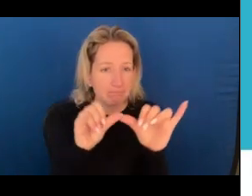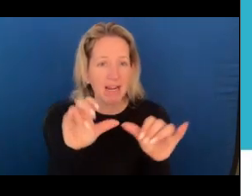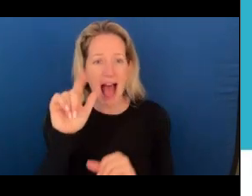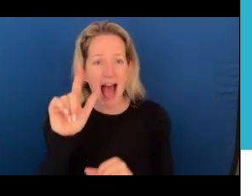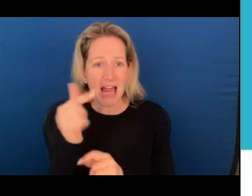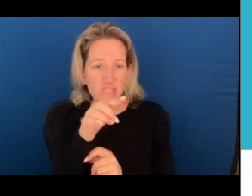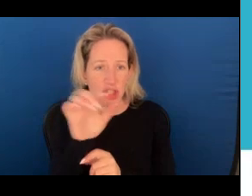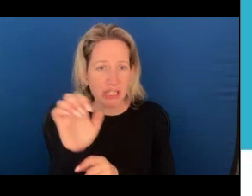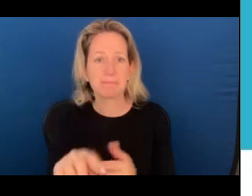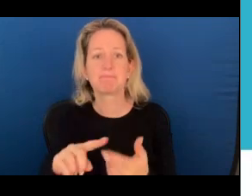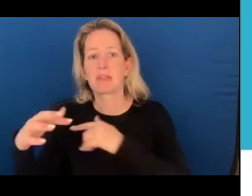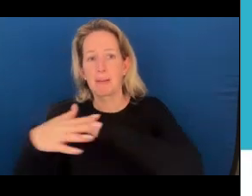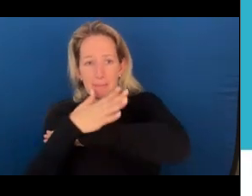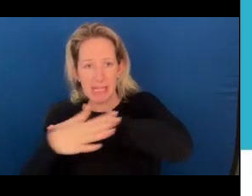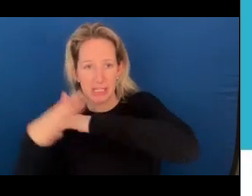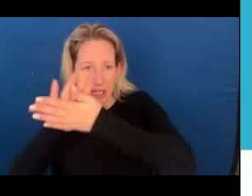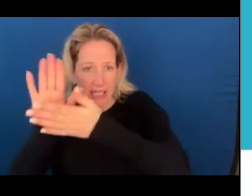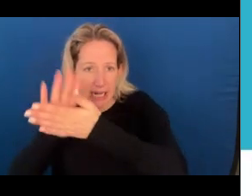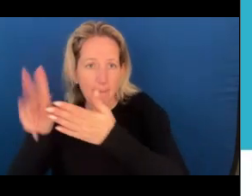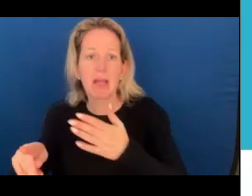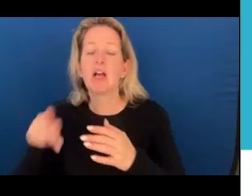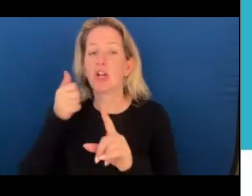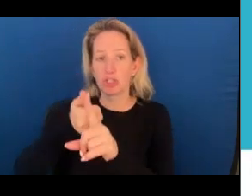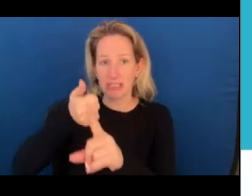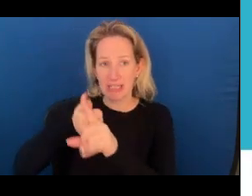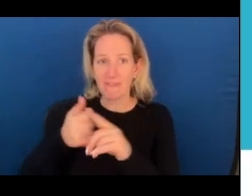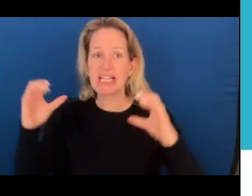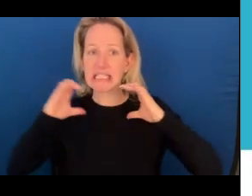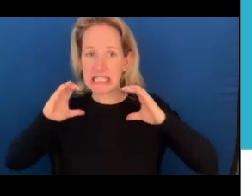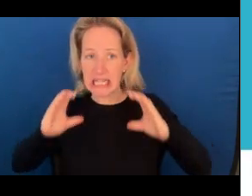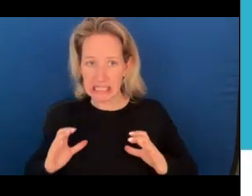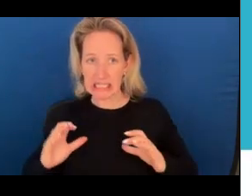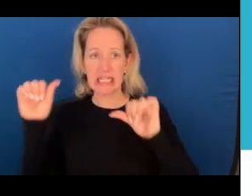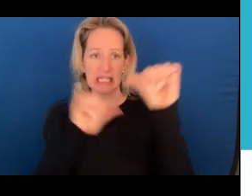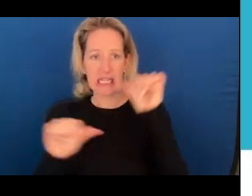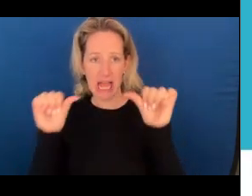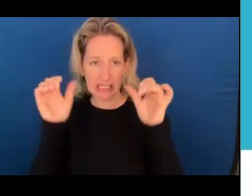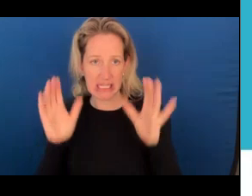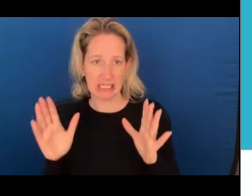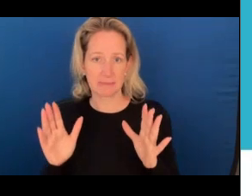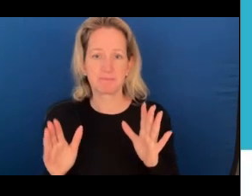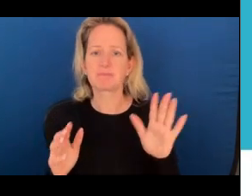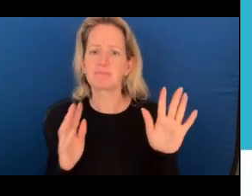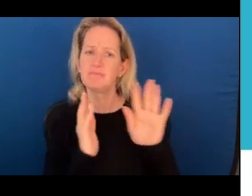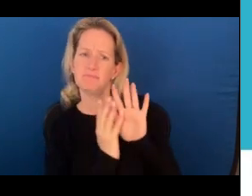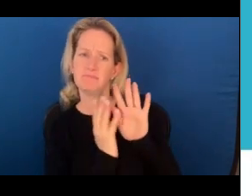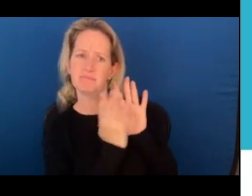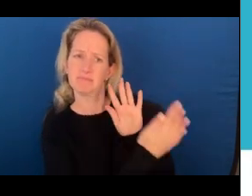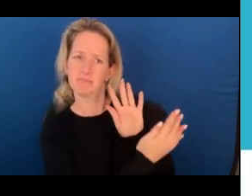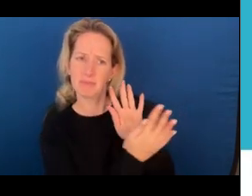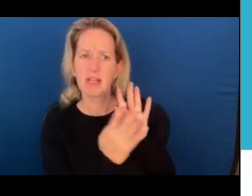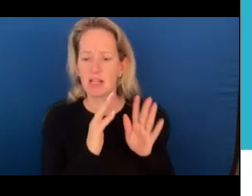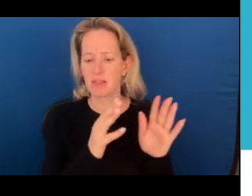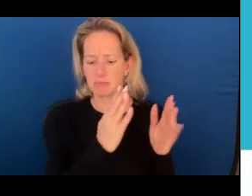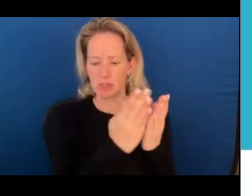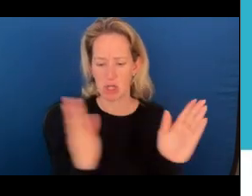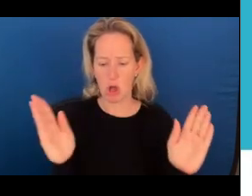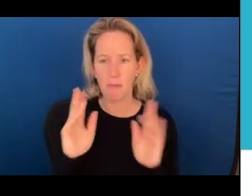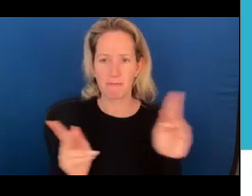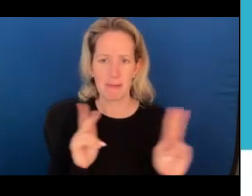She's actively engaged as a citizen scientist. So I think this really kind of shows the scope of the type of people that you